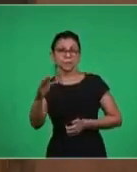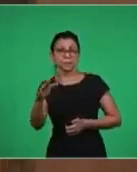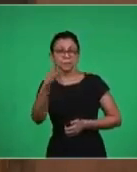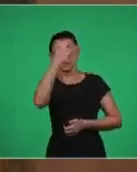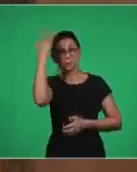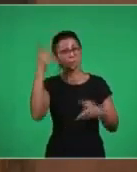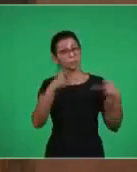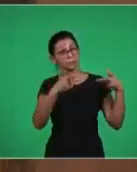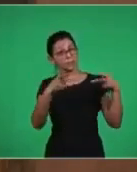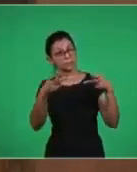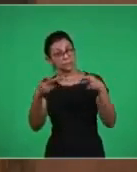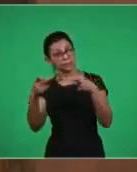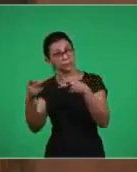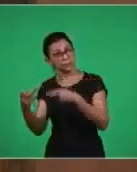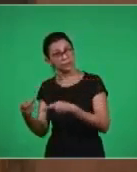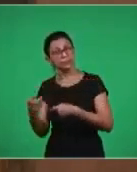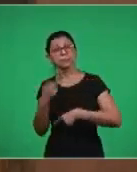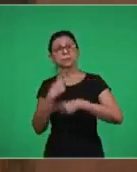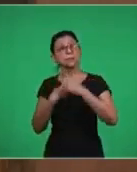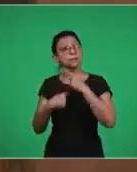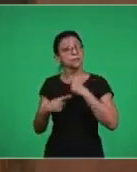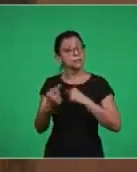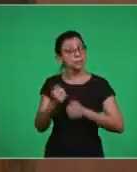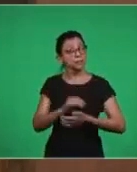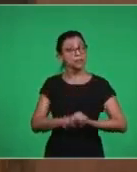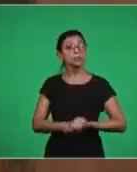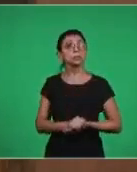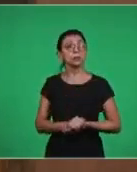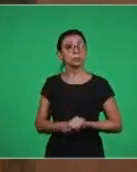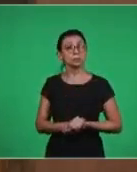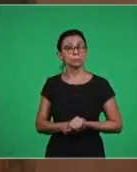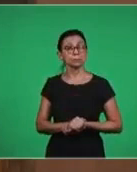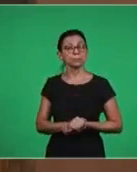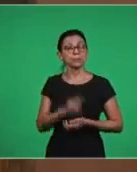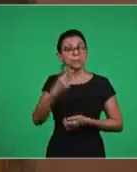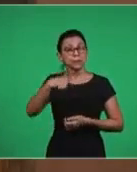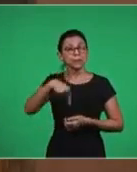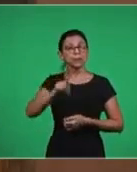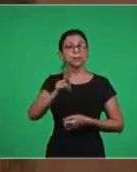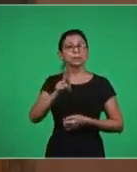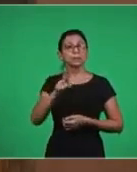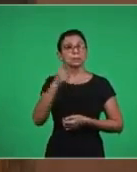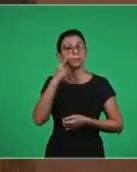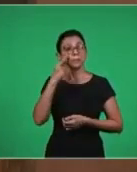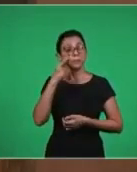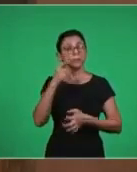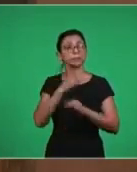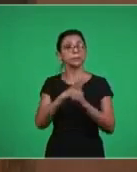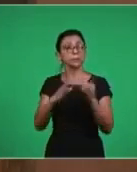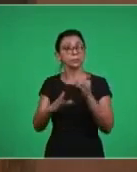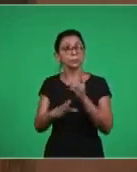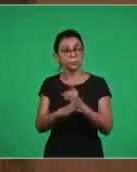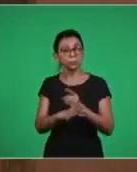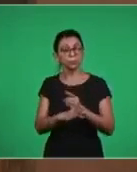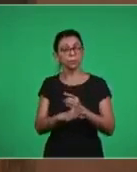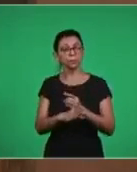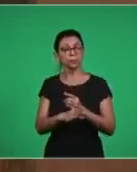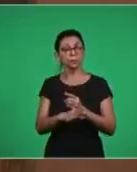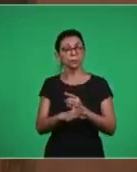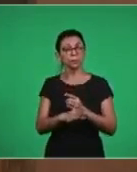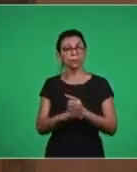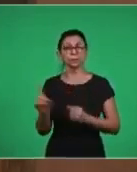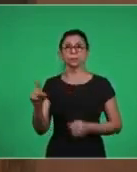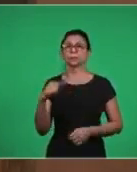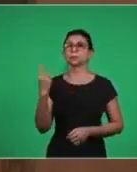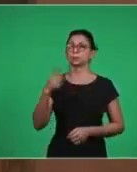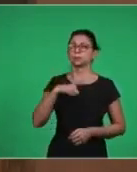The guests, the visitors, the relatives that want to spend the night there. And they want to have an experience with the